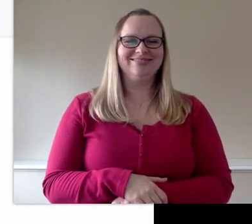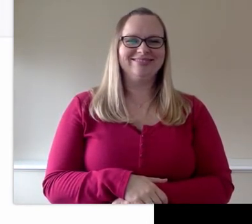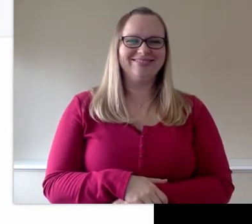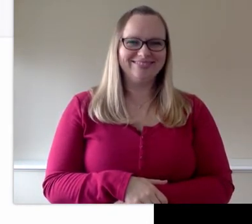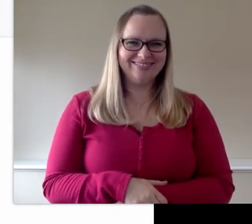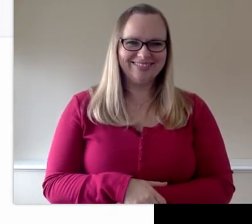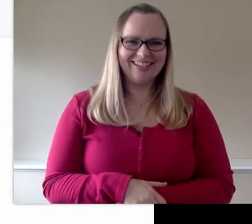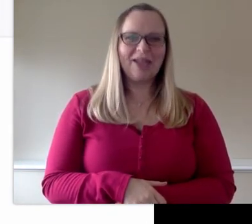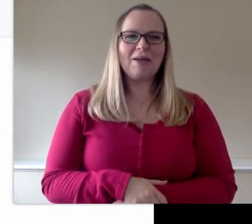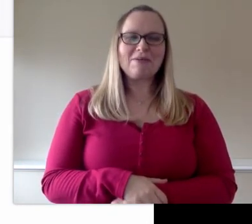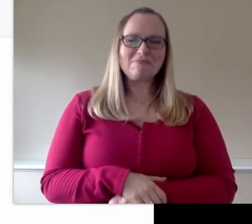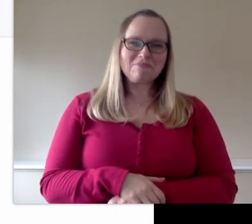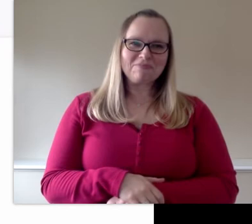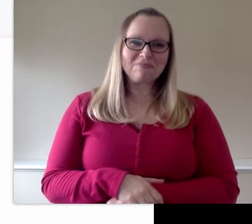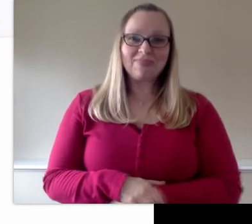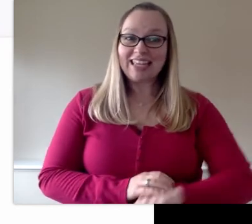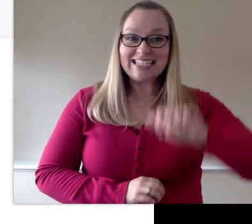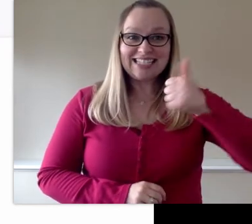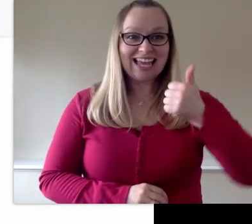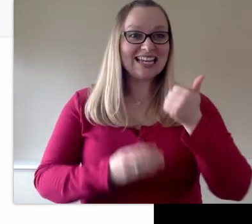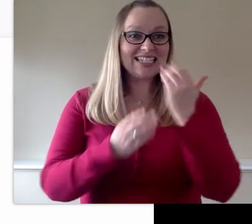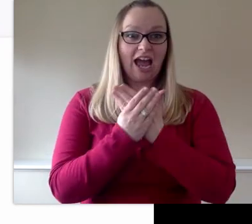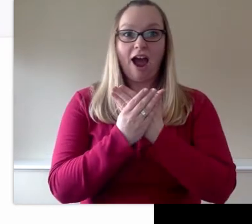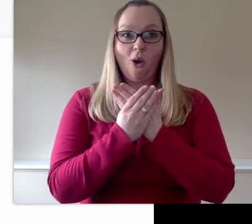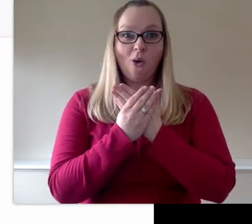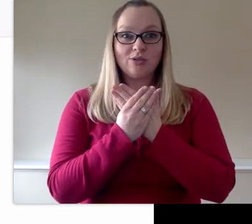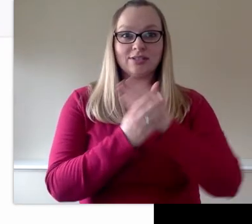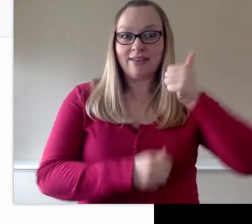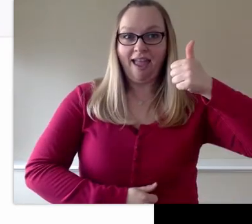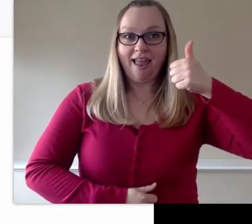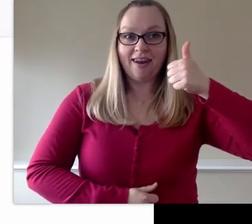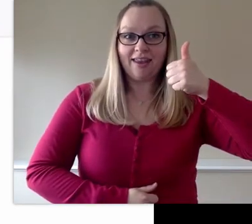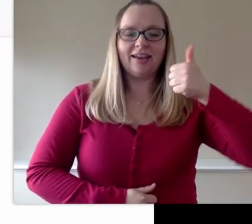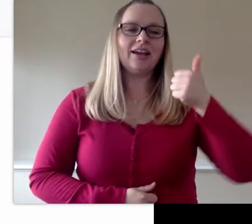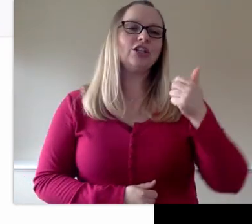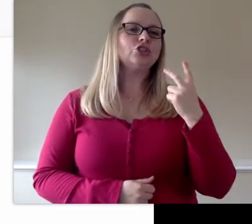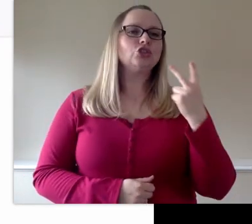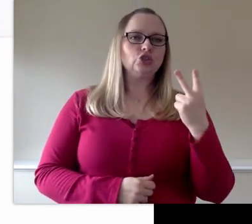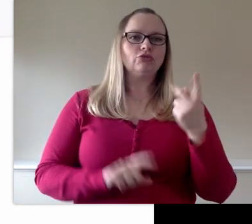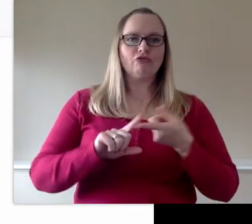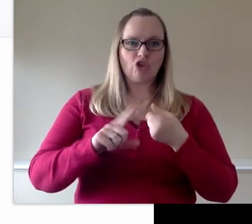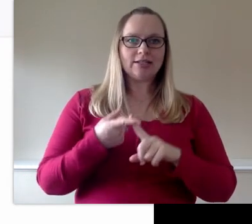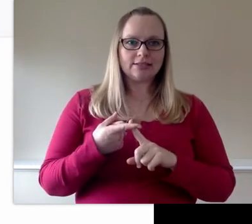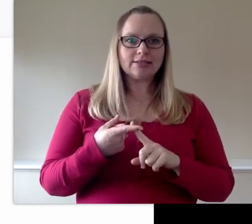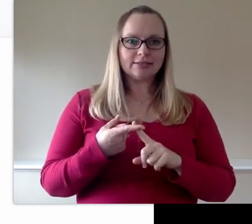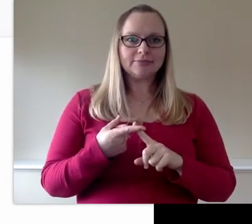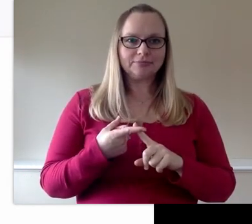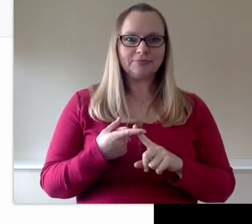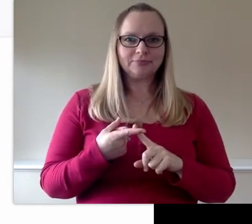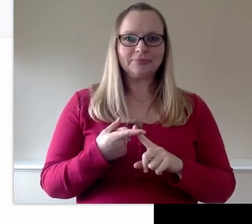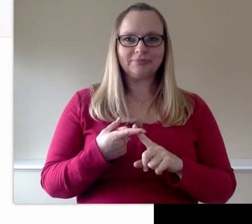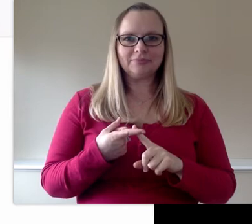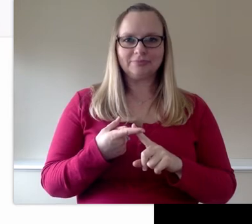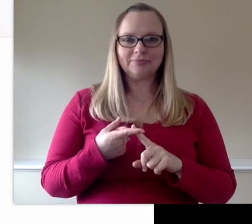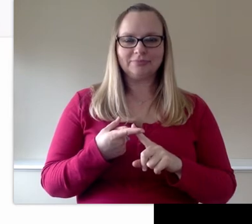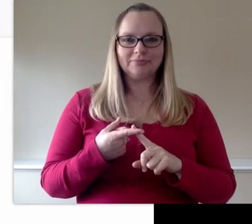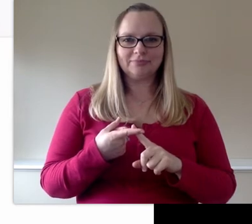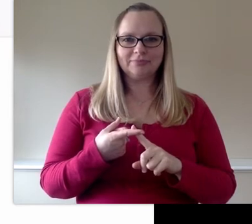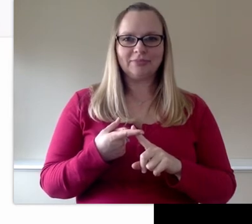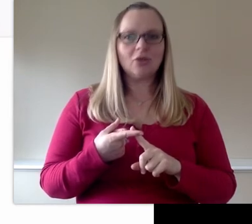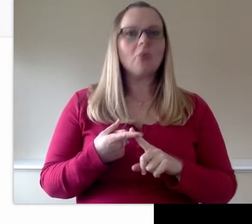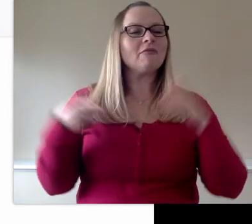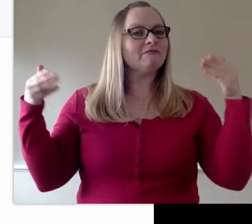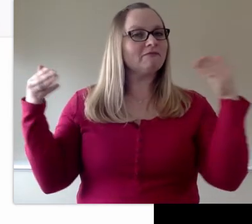Let's say we have 10 tacos and 2 friends. We're going to talk about the big number,